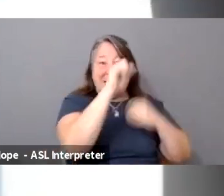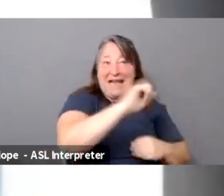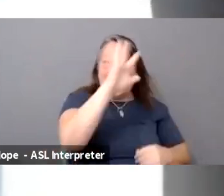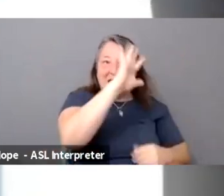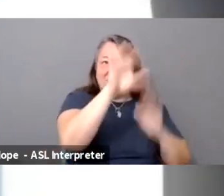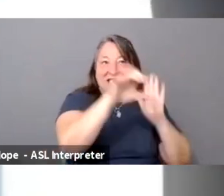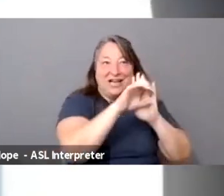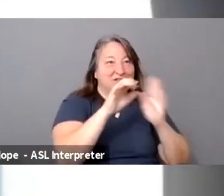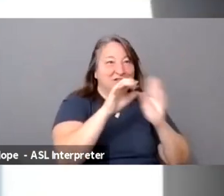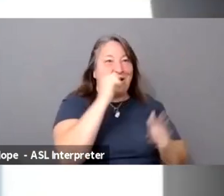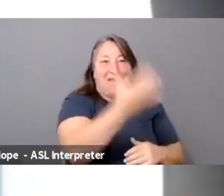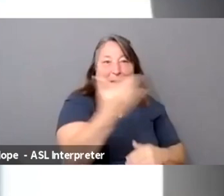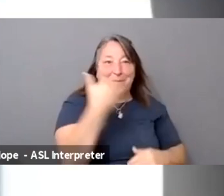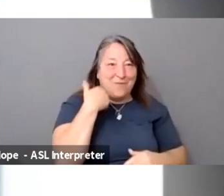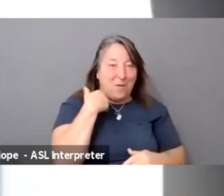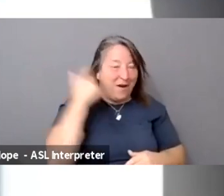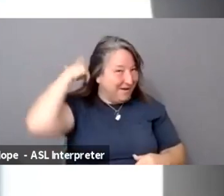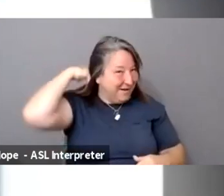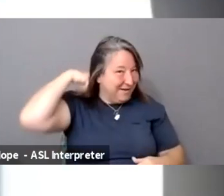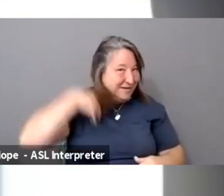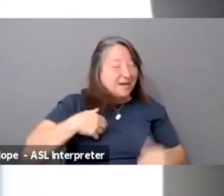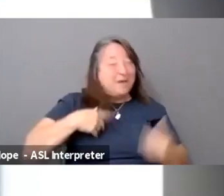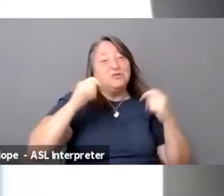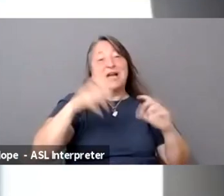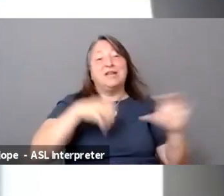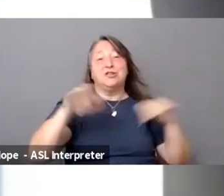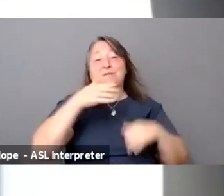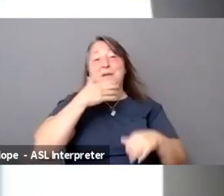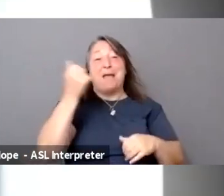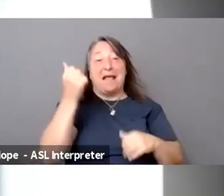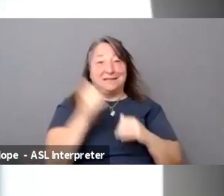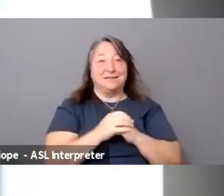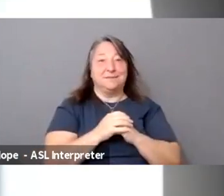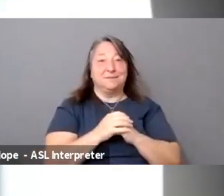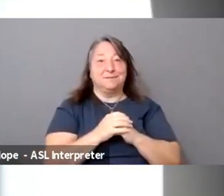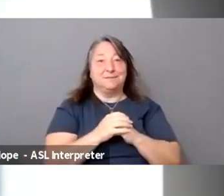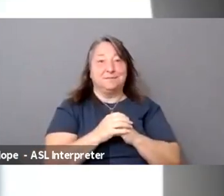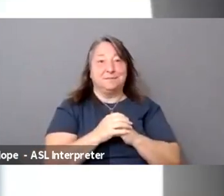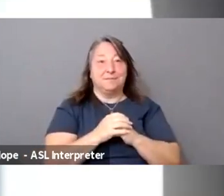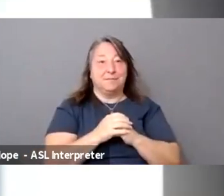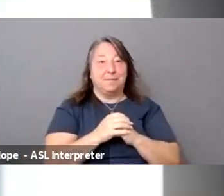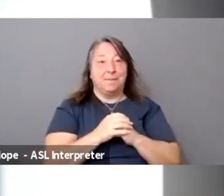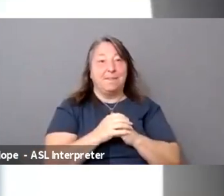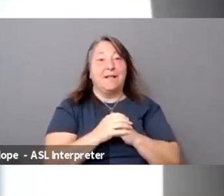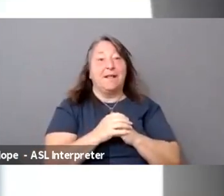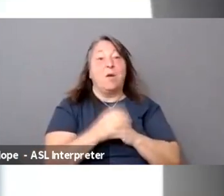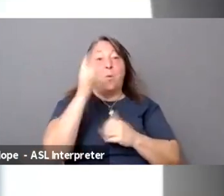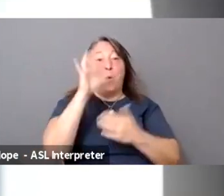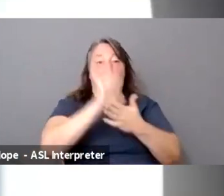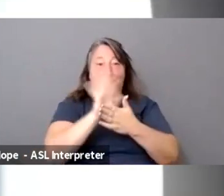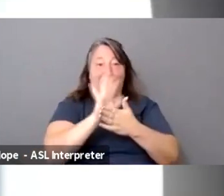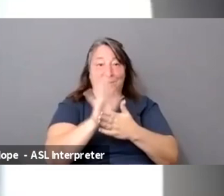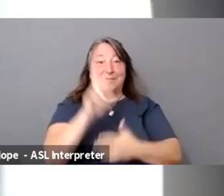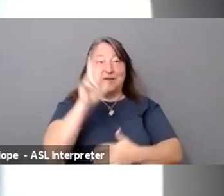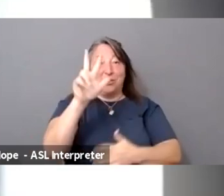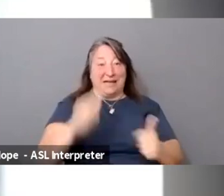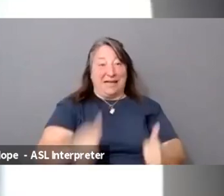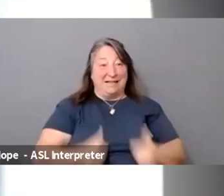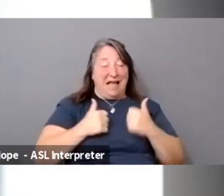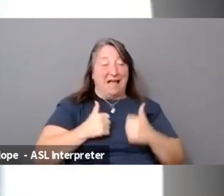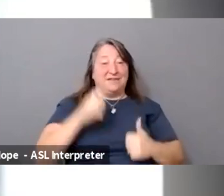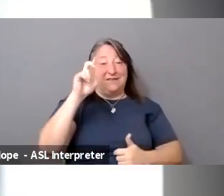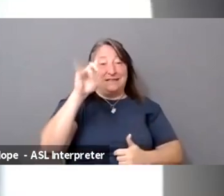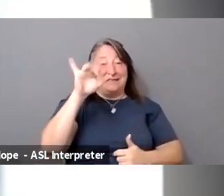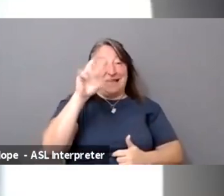before, I'm trying to do my best. And as far as original content, you mentioned one film, The Three Lives of David Wong, which